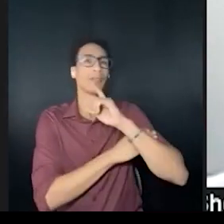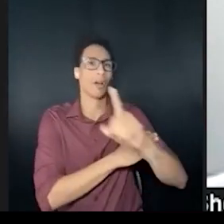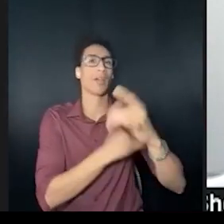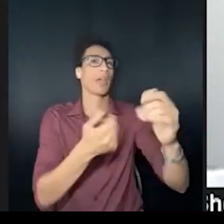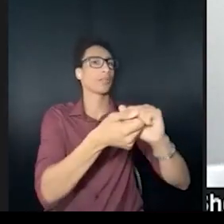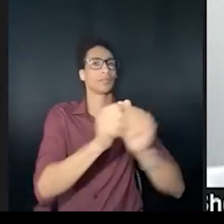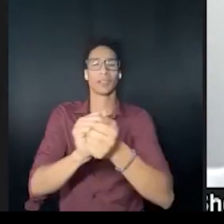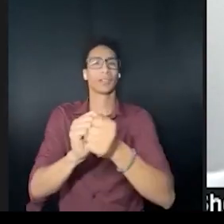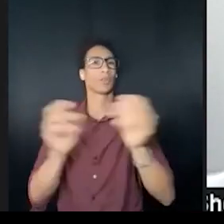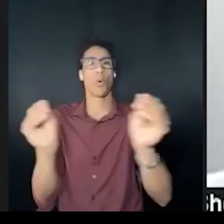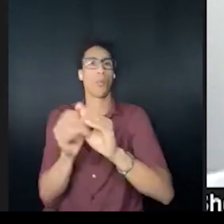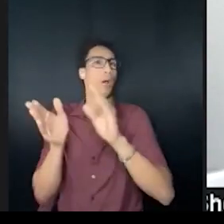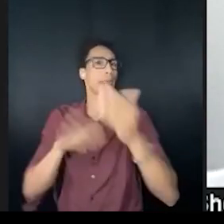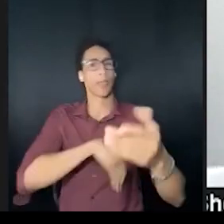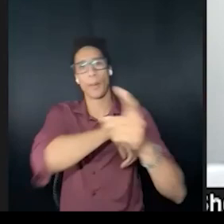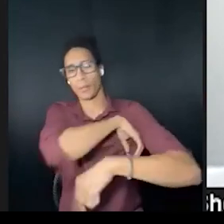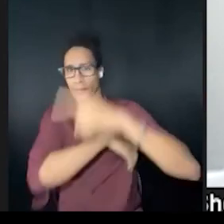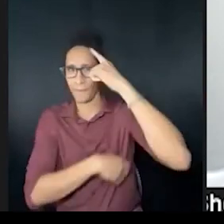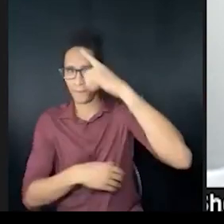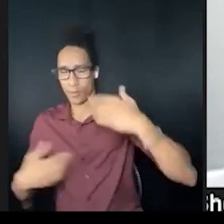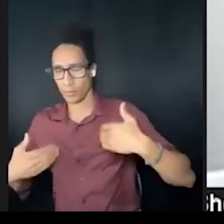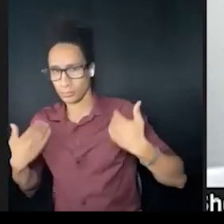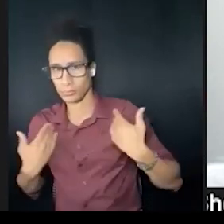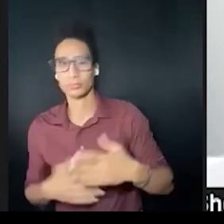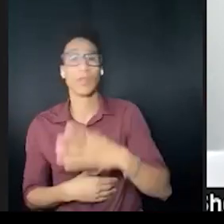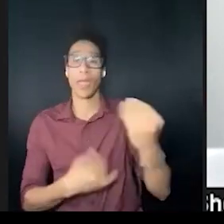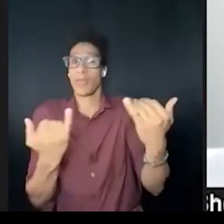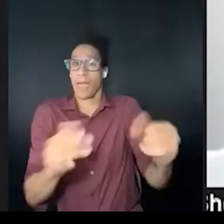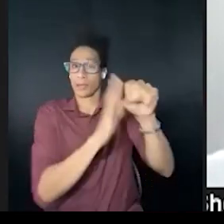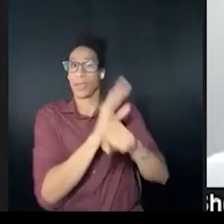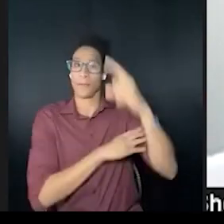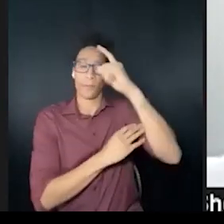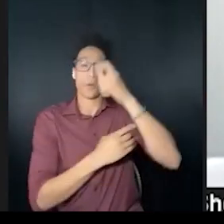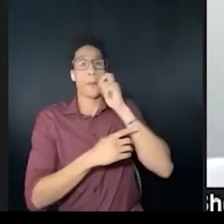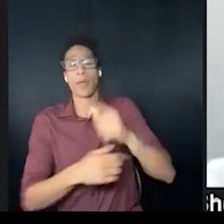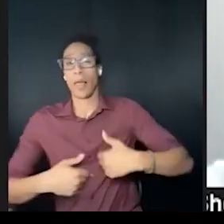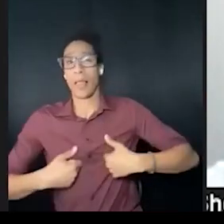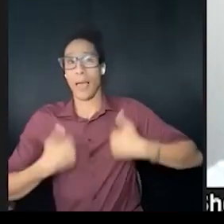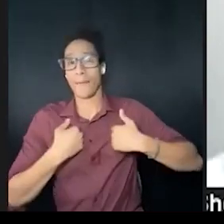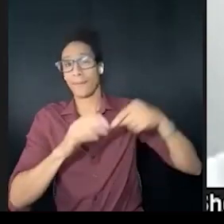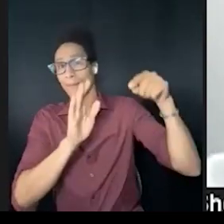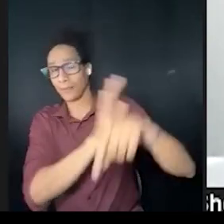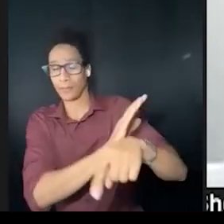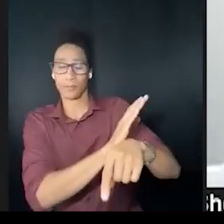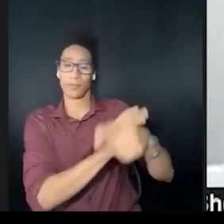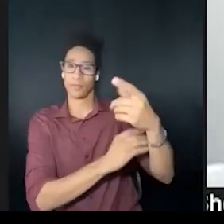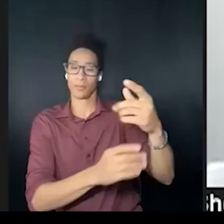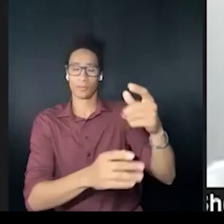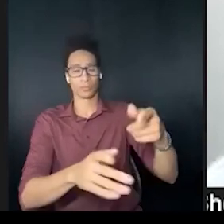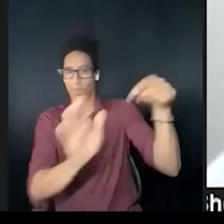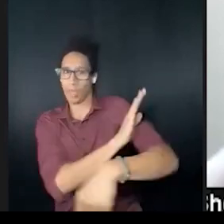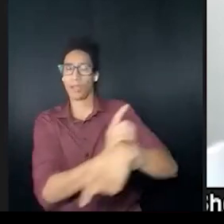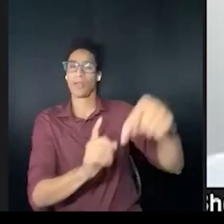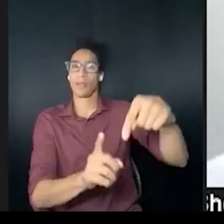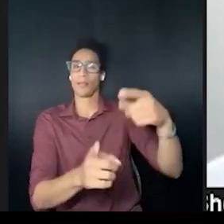children. They're more impulsive, they're more emotional, even now in this generation where violence seems to be, you know, you see it in the video games and the Call